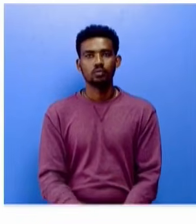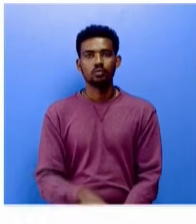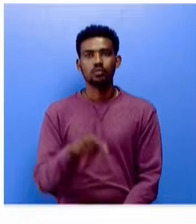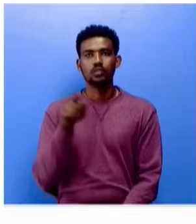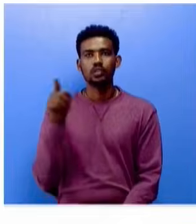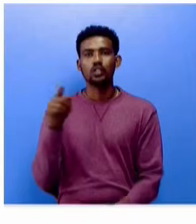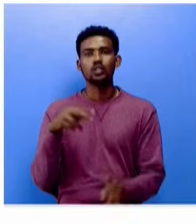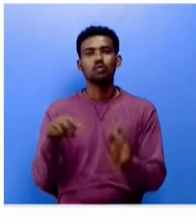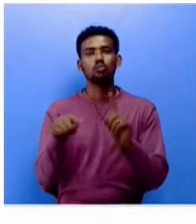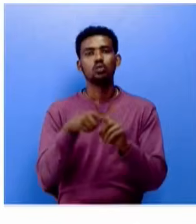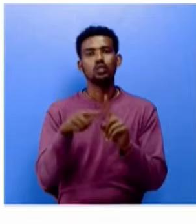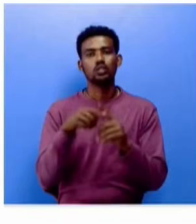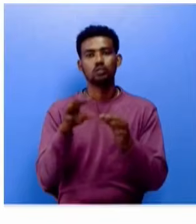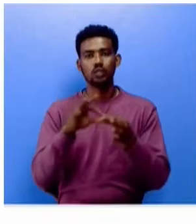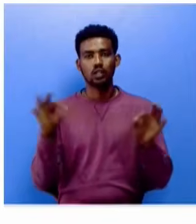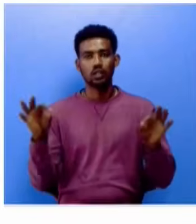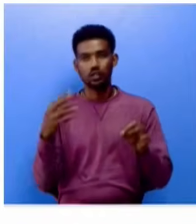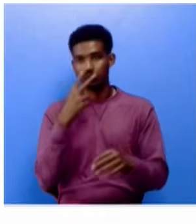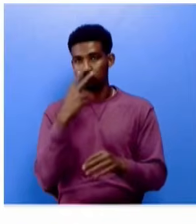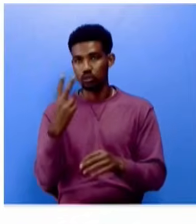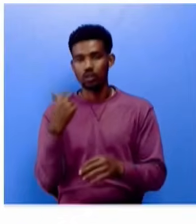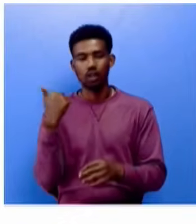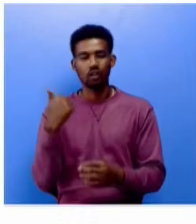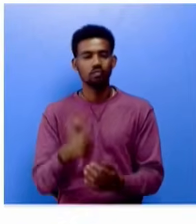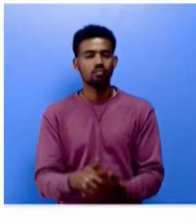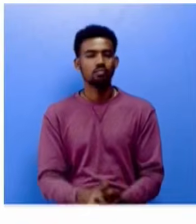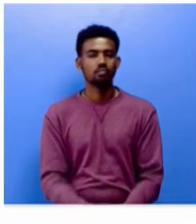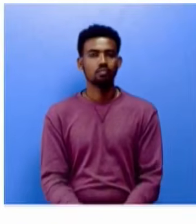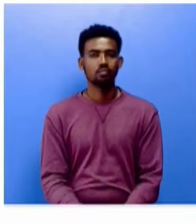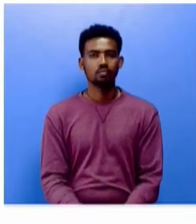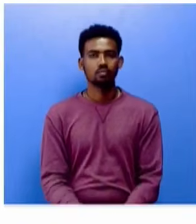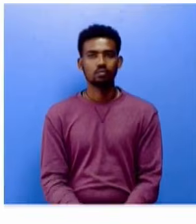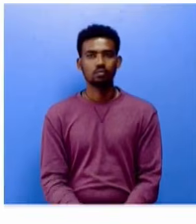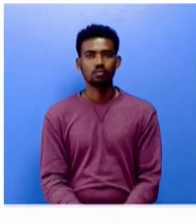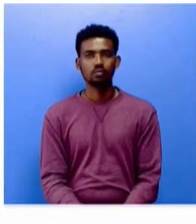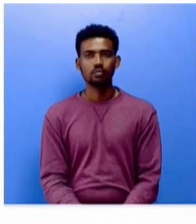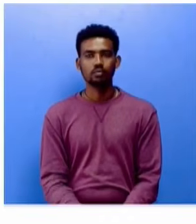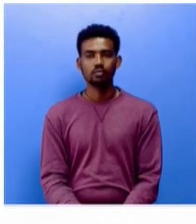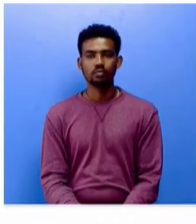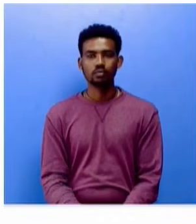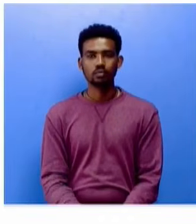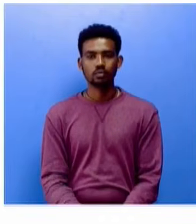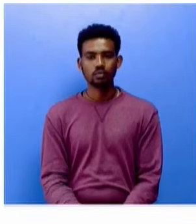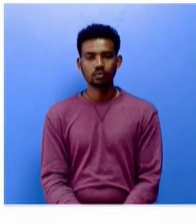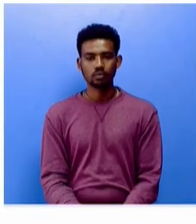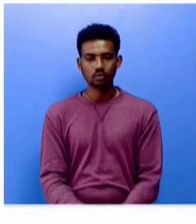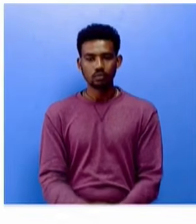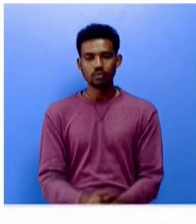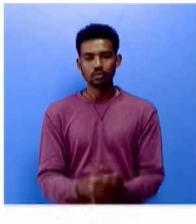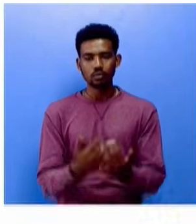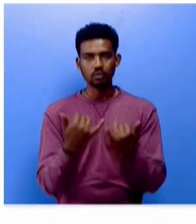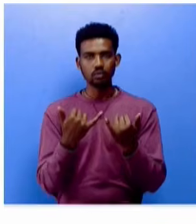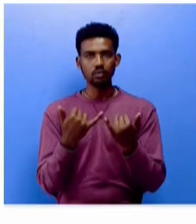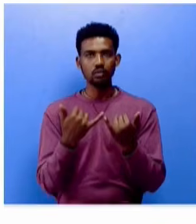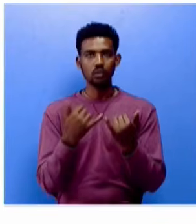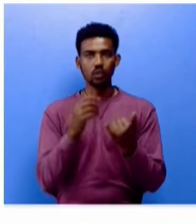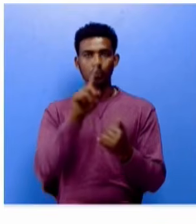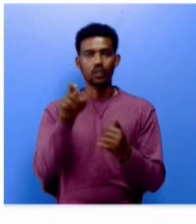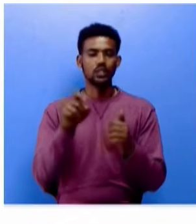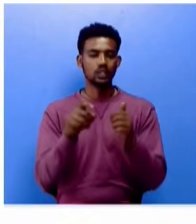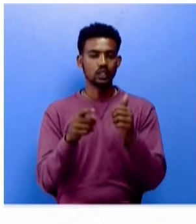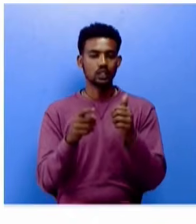In affirmative sentence. Question number